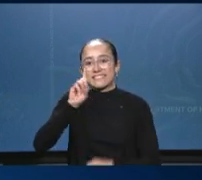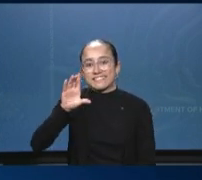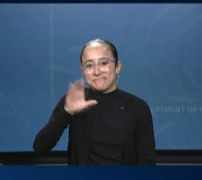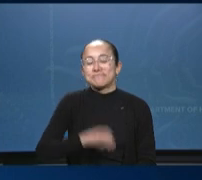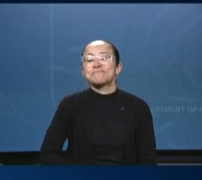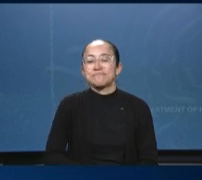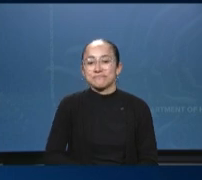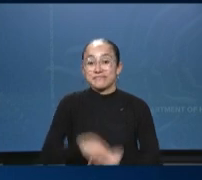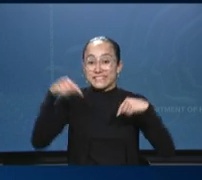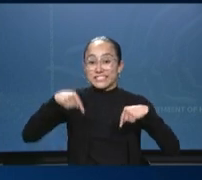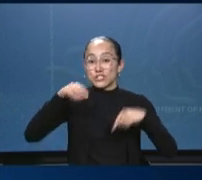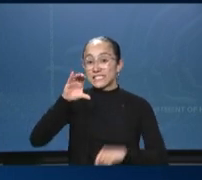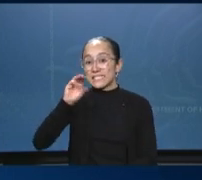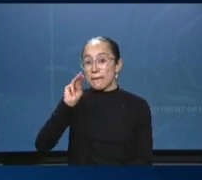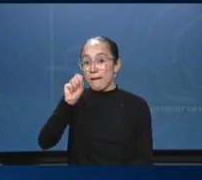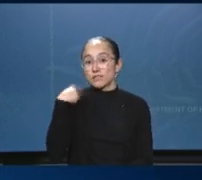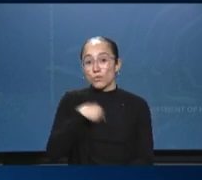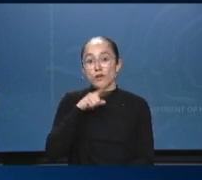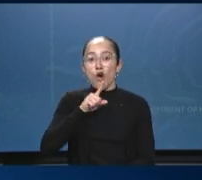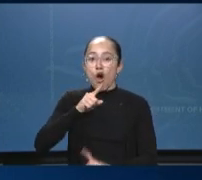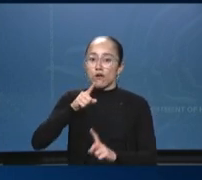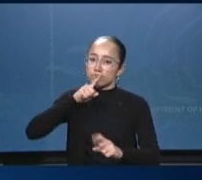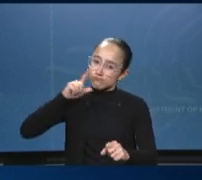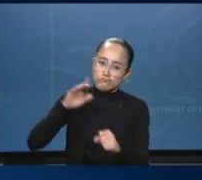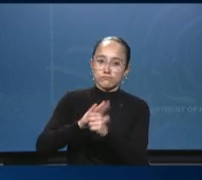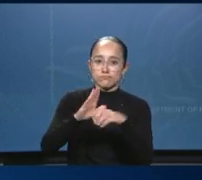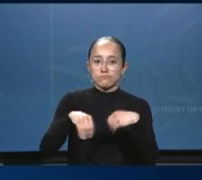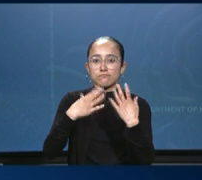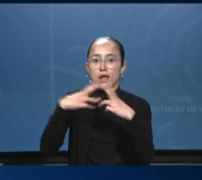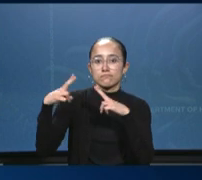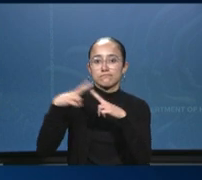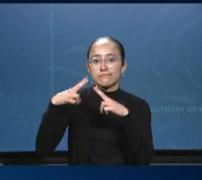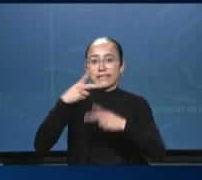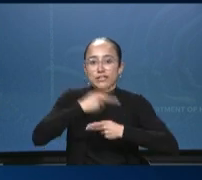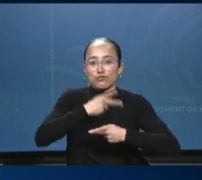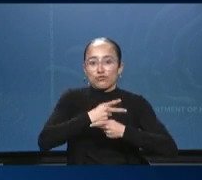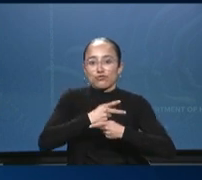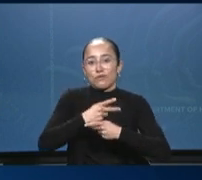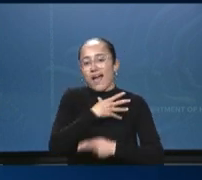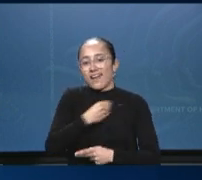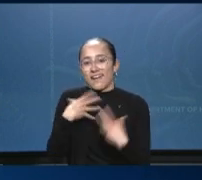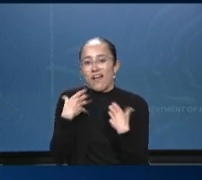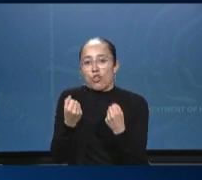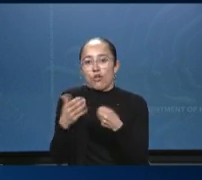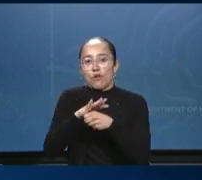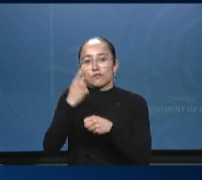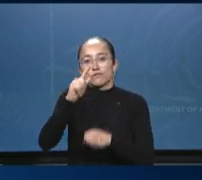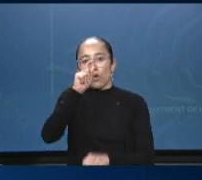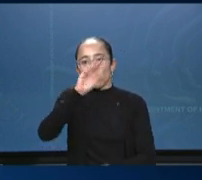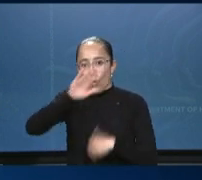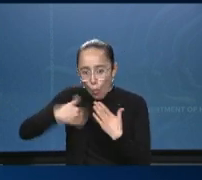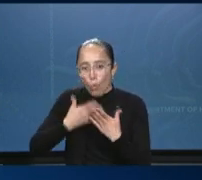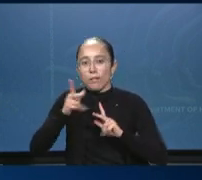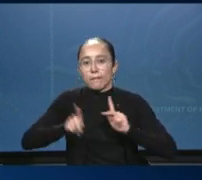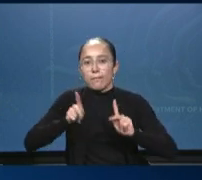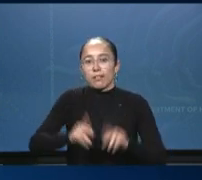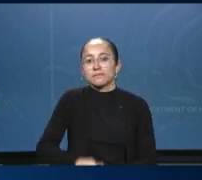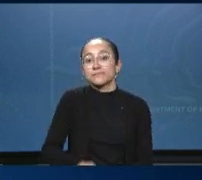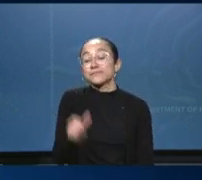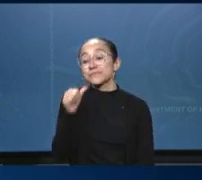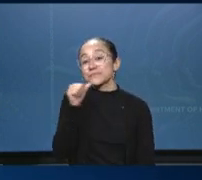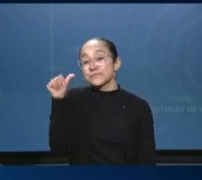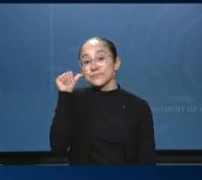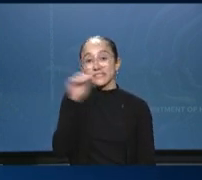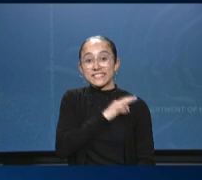we are dedicated to delivering better health care and health coverage for all people. Yesterday, CMS